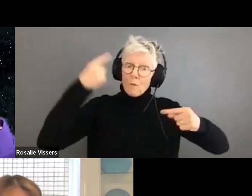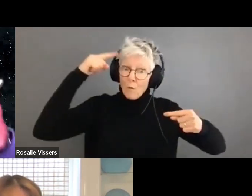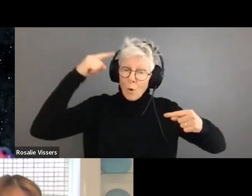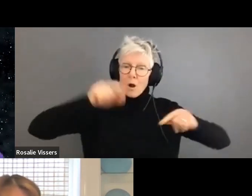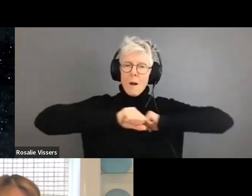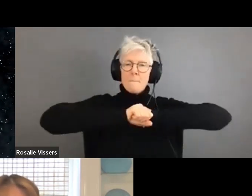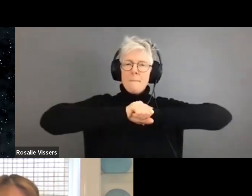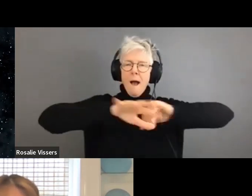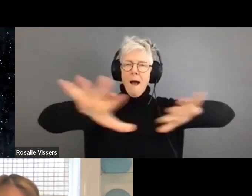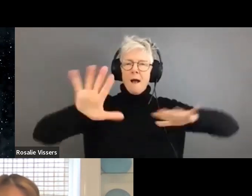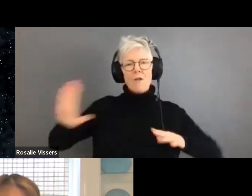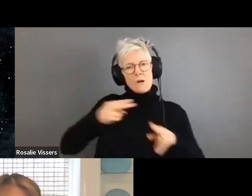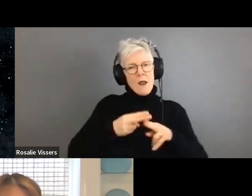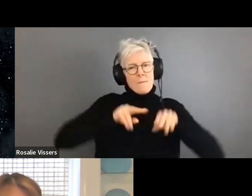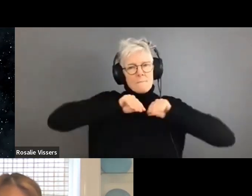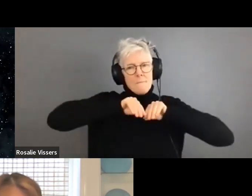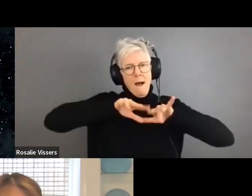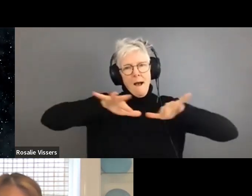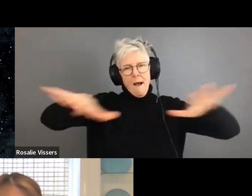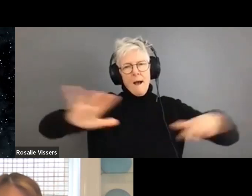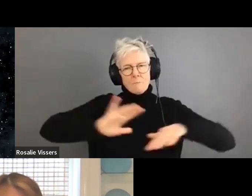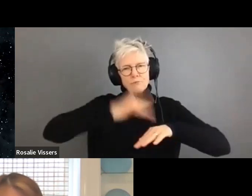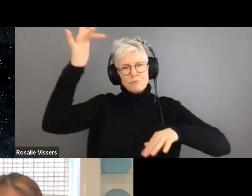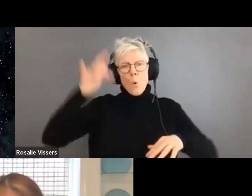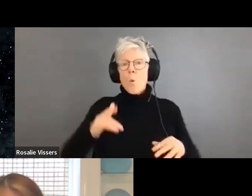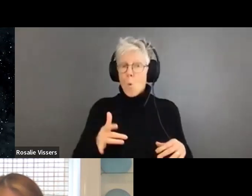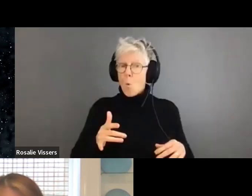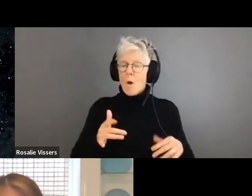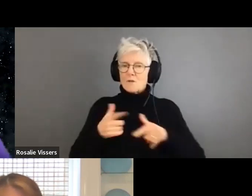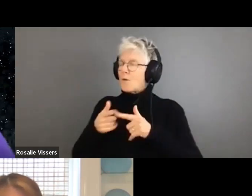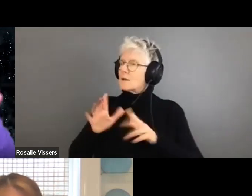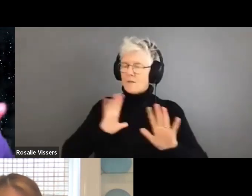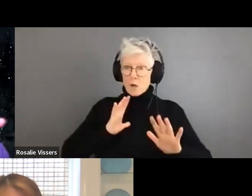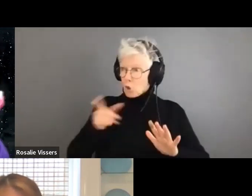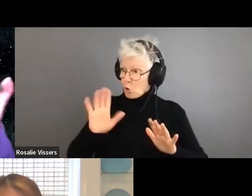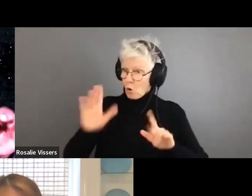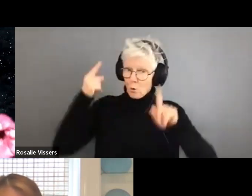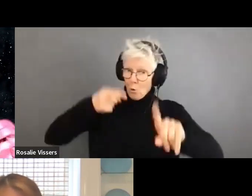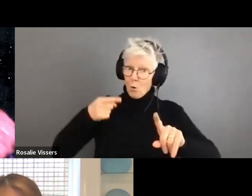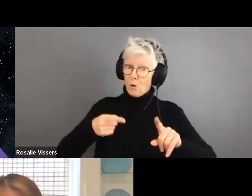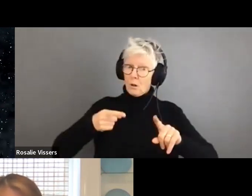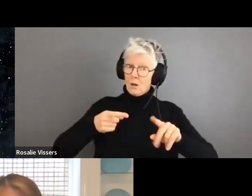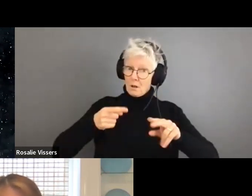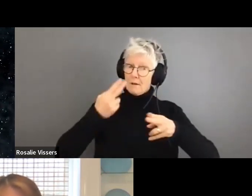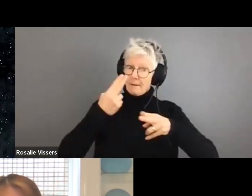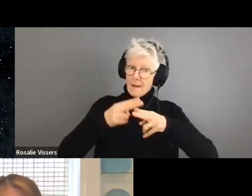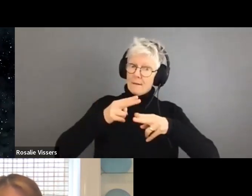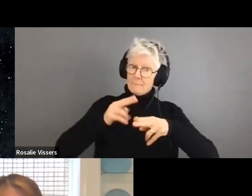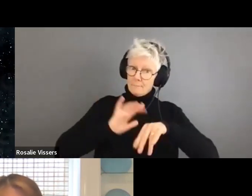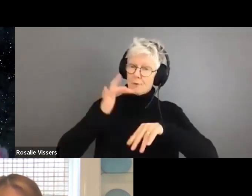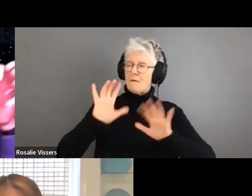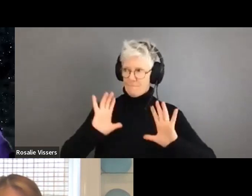Right? They're just looking to get their name out there. And then that's when you get in negotiation on, okay, when you find out what they're looking for, then you tailor